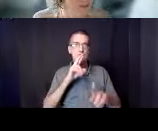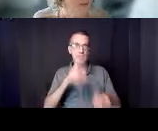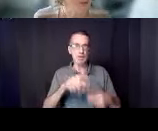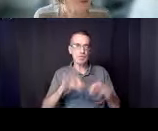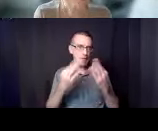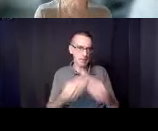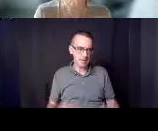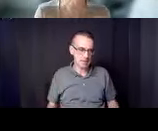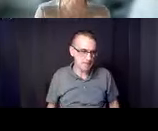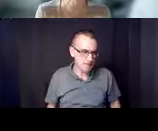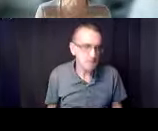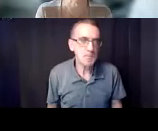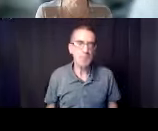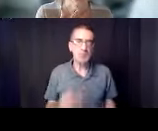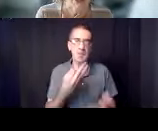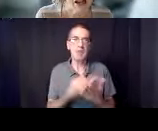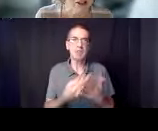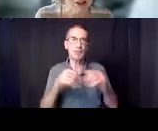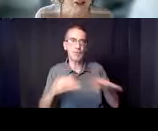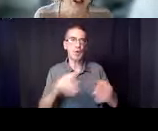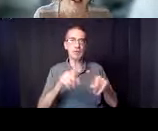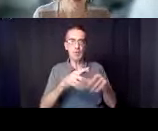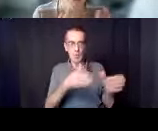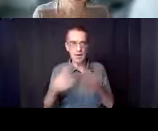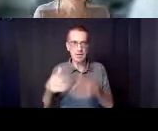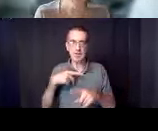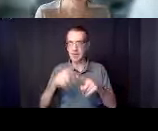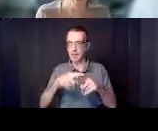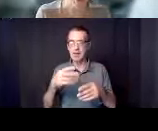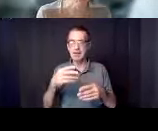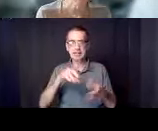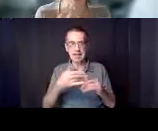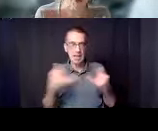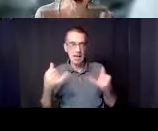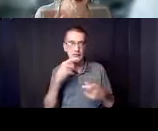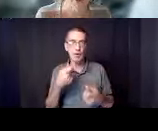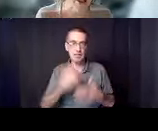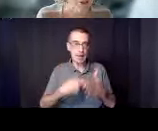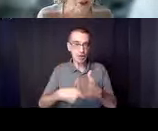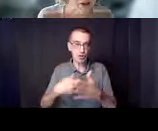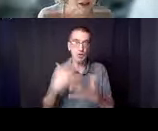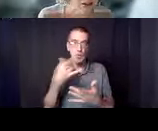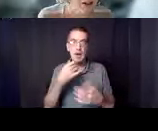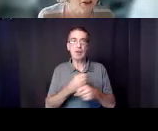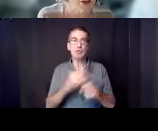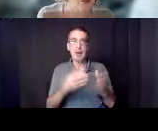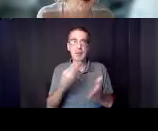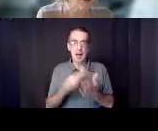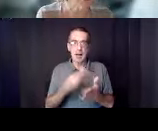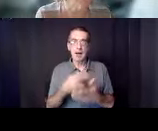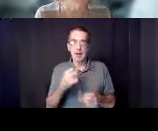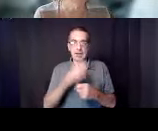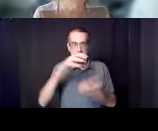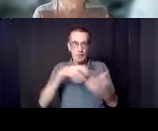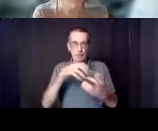needs. The funds flow in different ways and have different deadlines for expenditure, which is why rescue plan money can get kind of